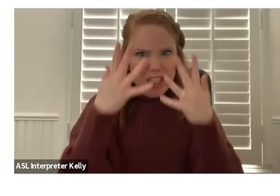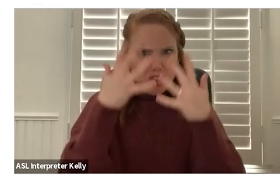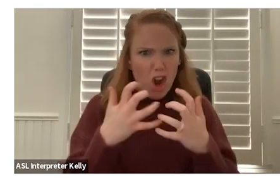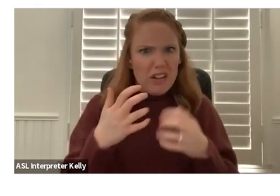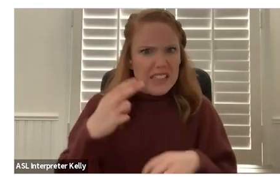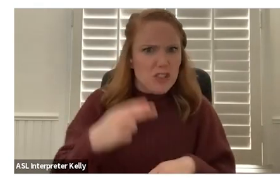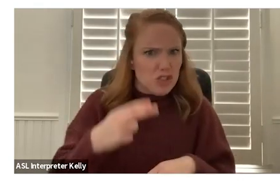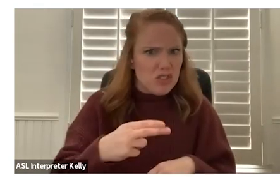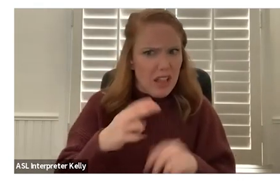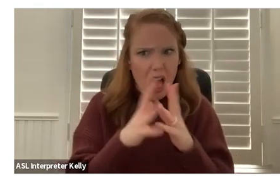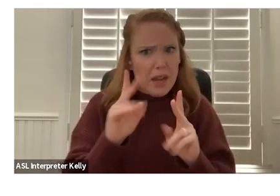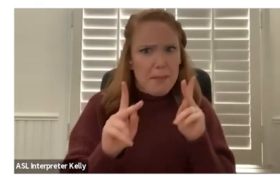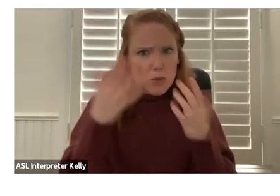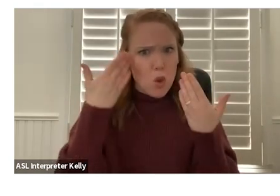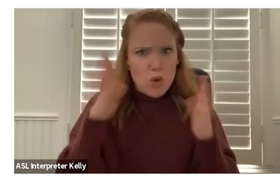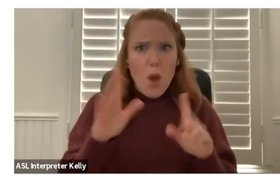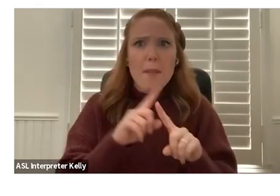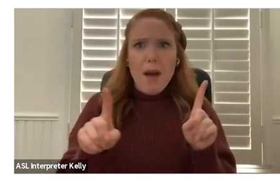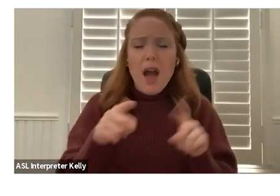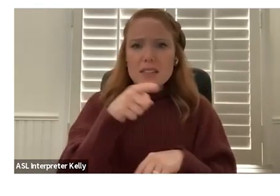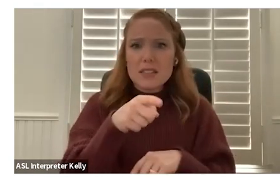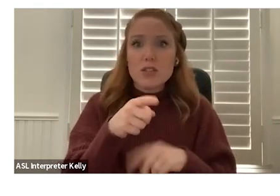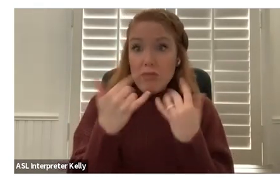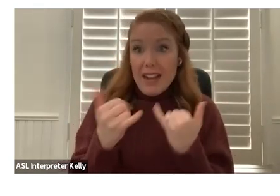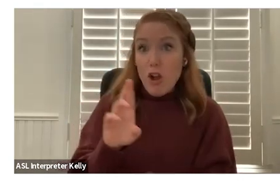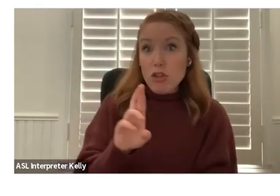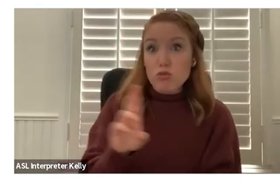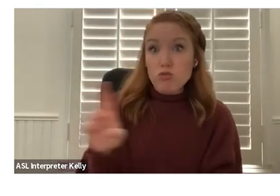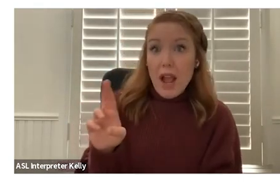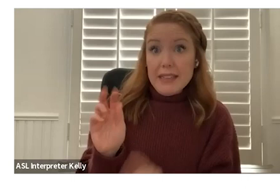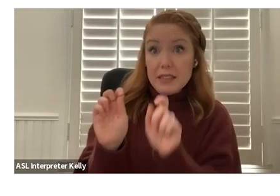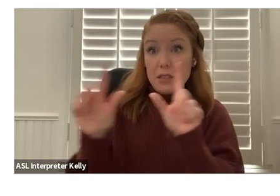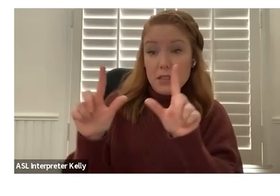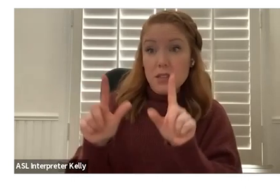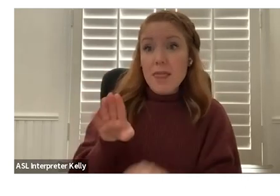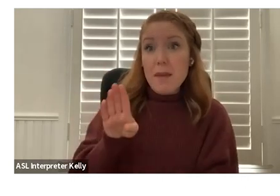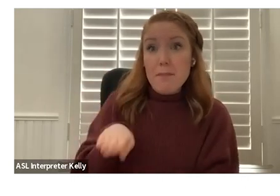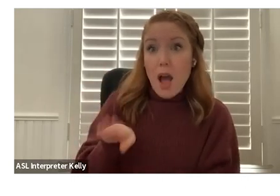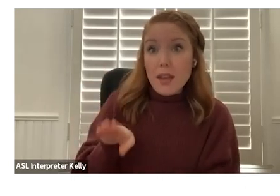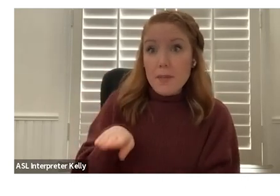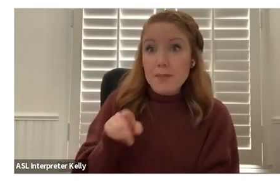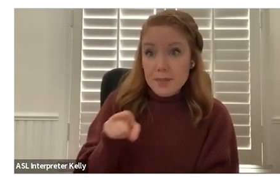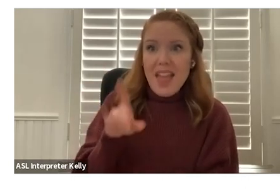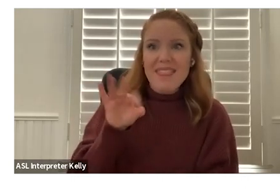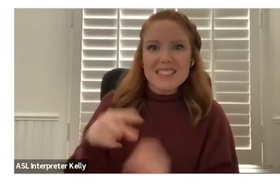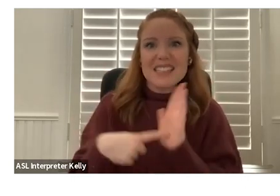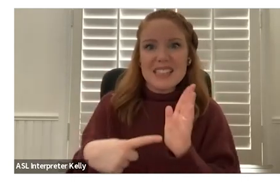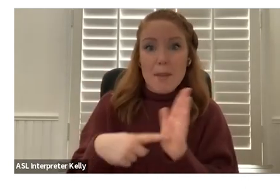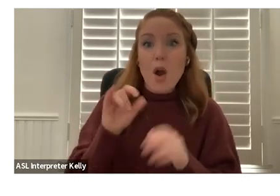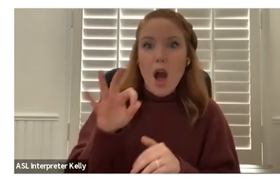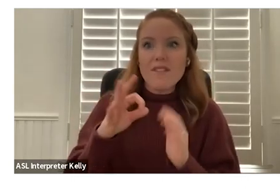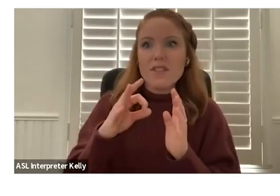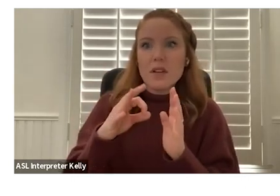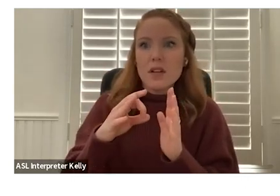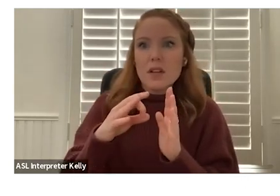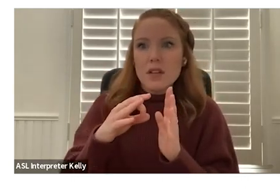it contained the pigment, the brownness of the pigment came from crushed mummies. So this obsession with consuming the Orient or